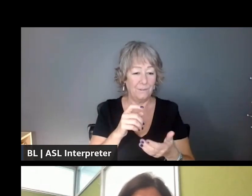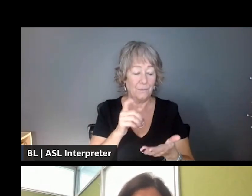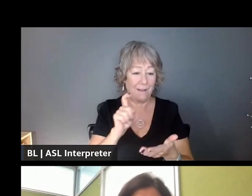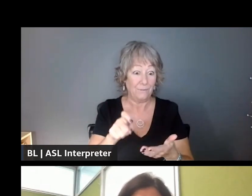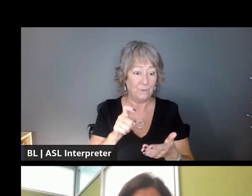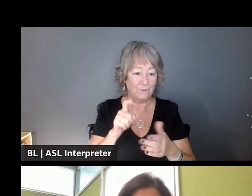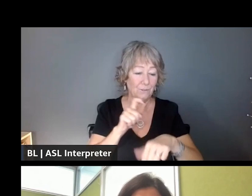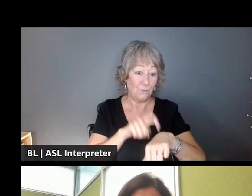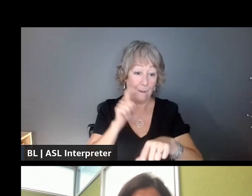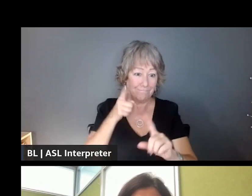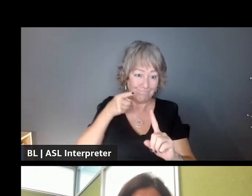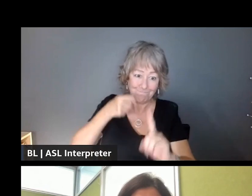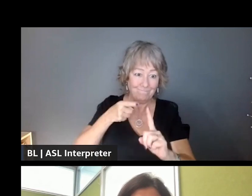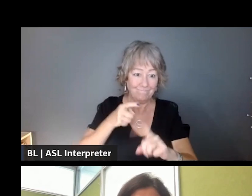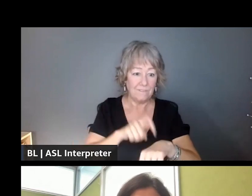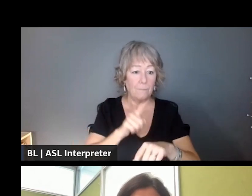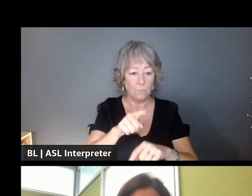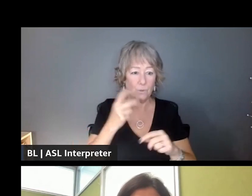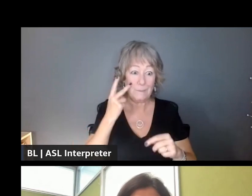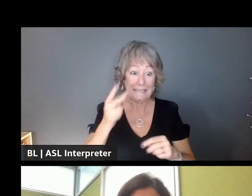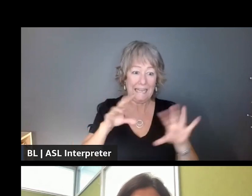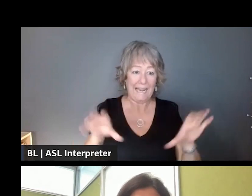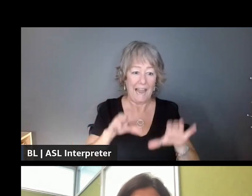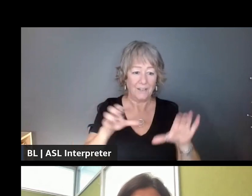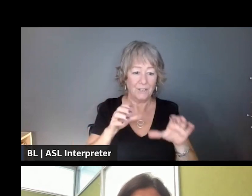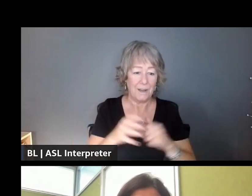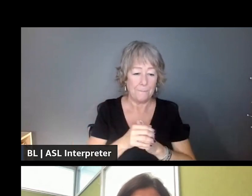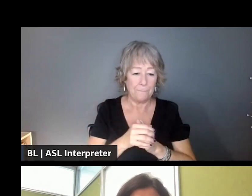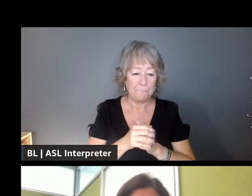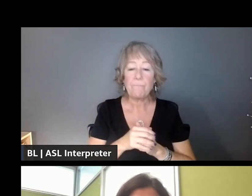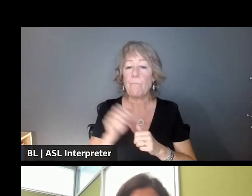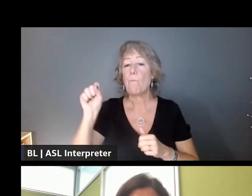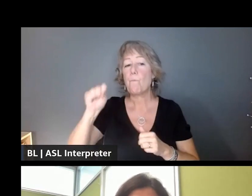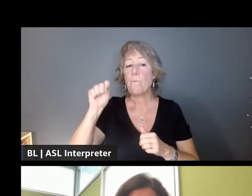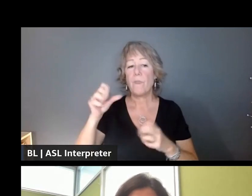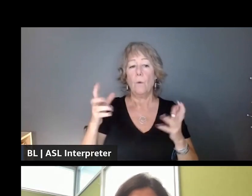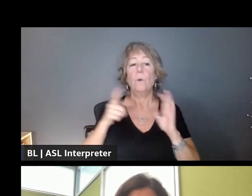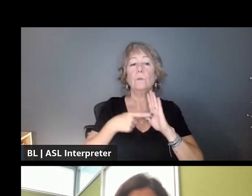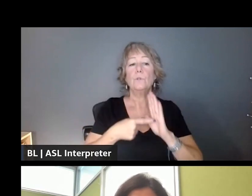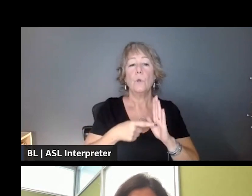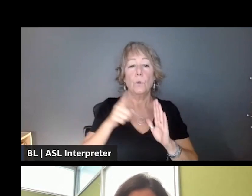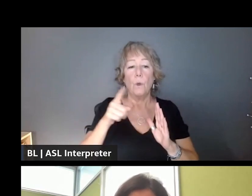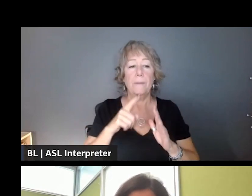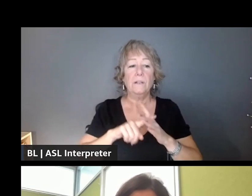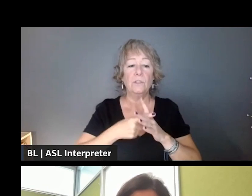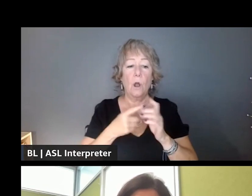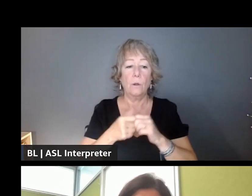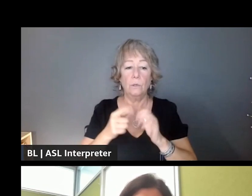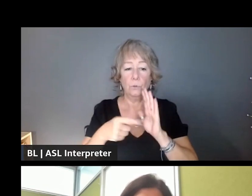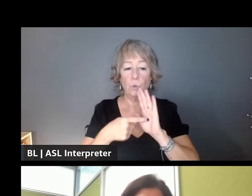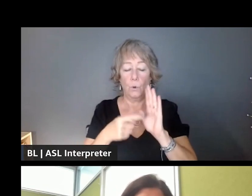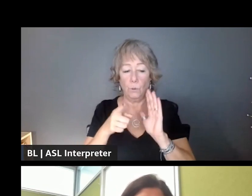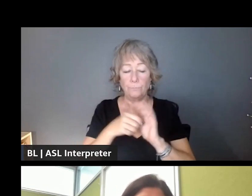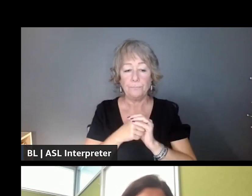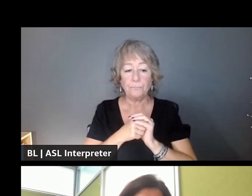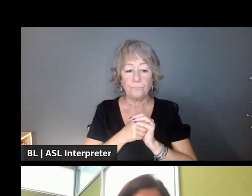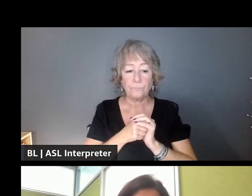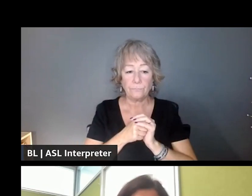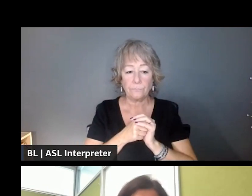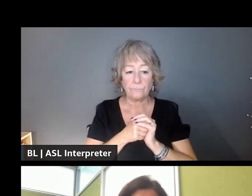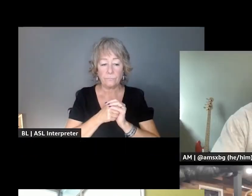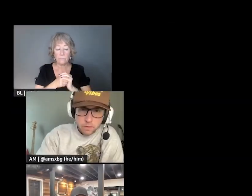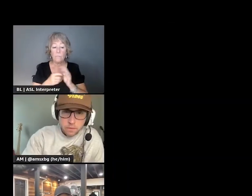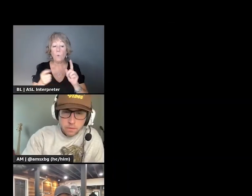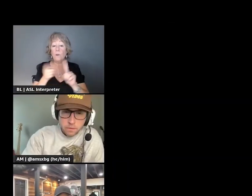this in action. I want to show you, I'm going to start with just showing you Bedrock. Okay. So when you first come to